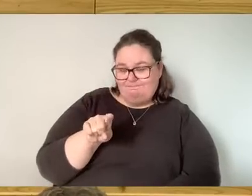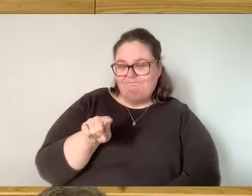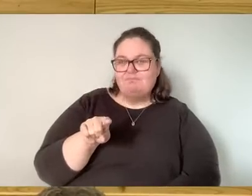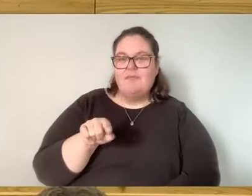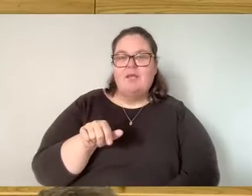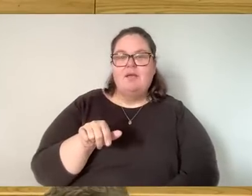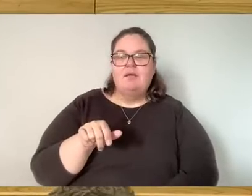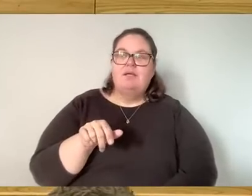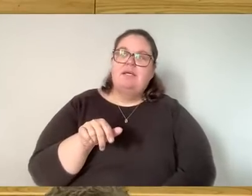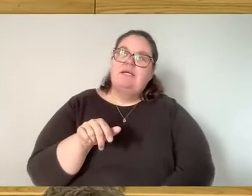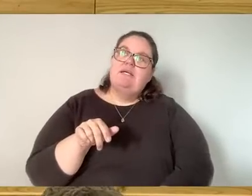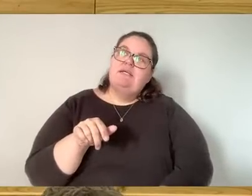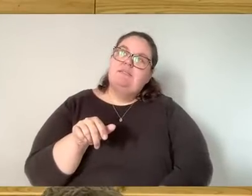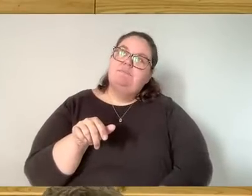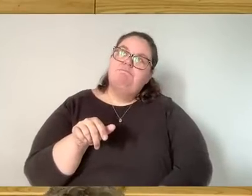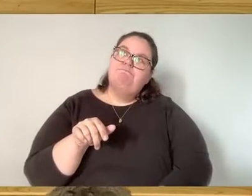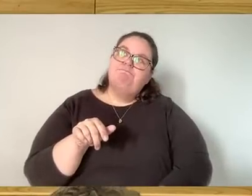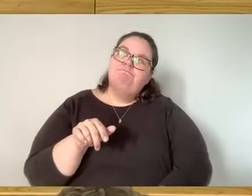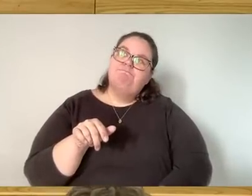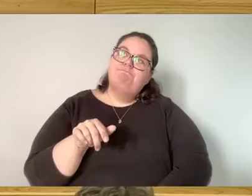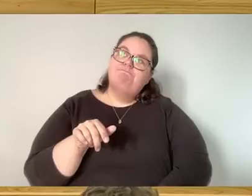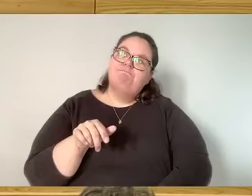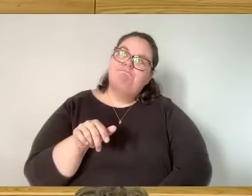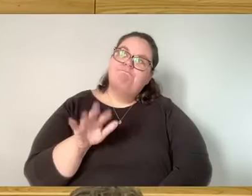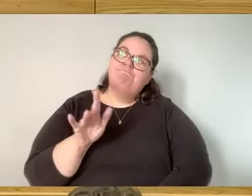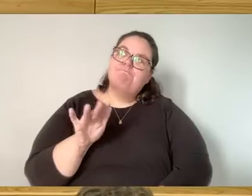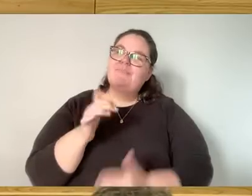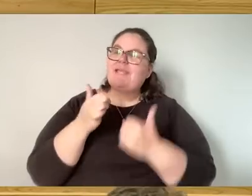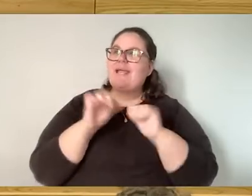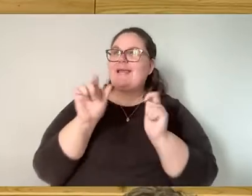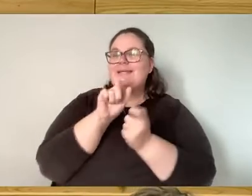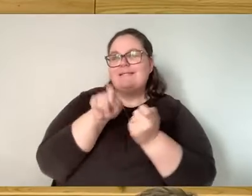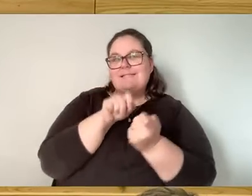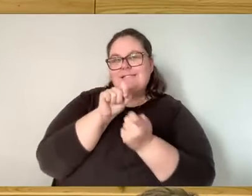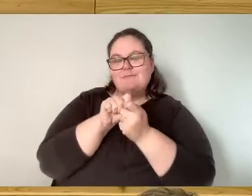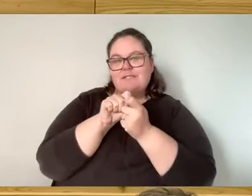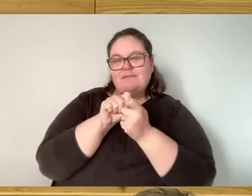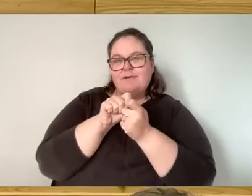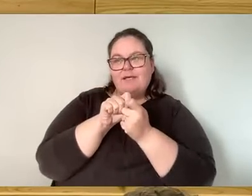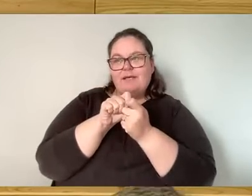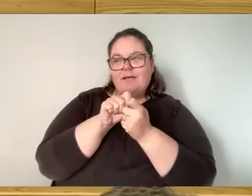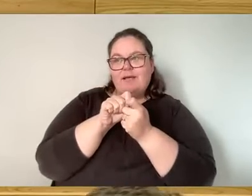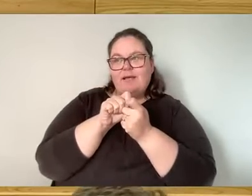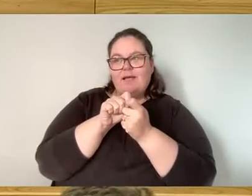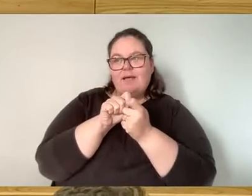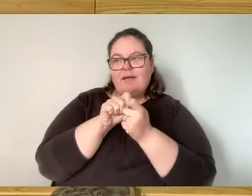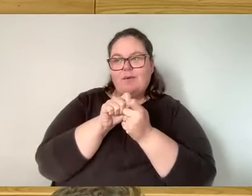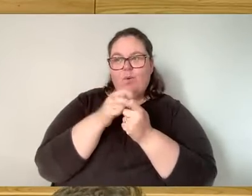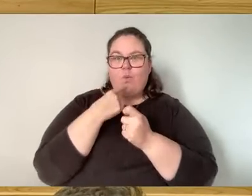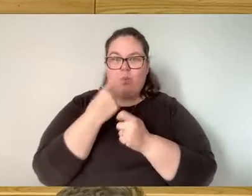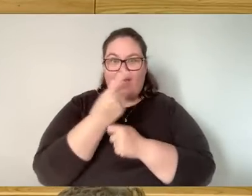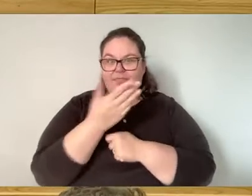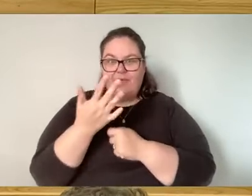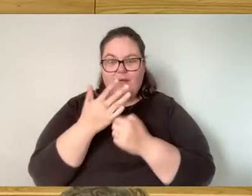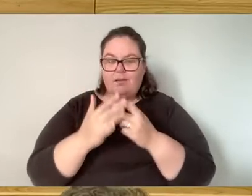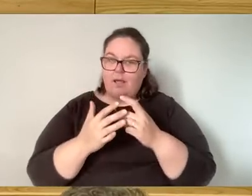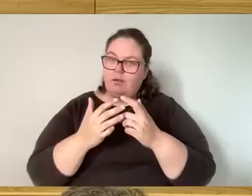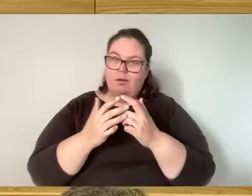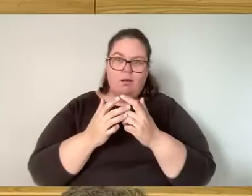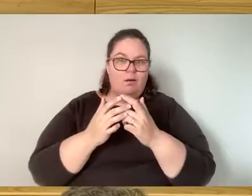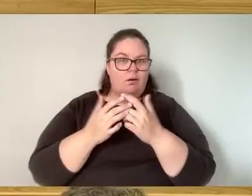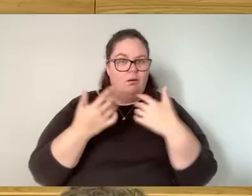specific measure in this plan that you feel will be particularly impactful, or that you're most passionate